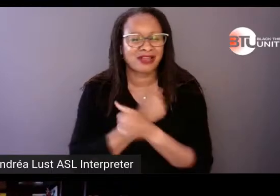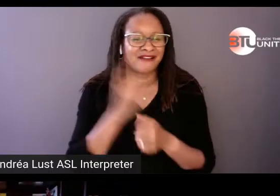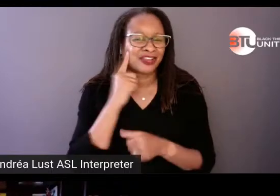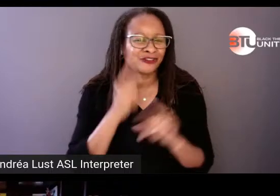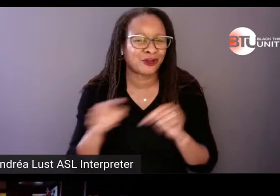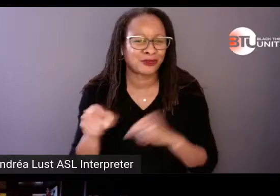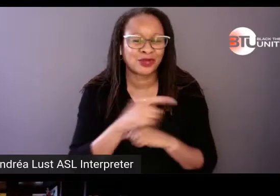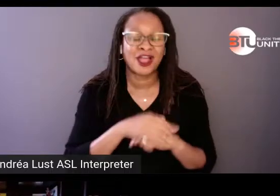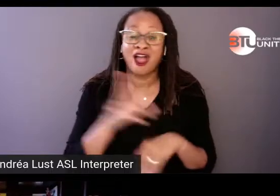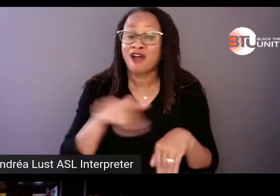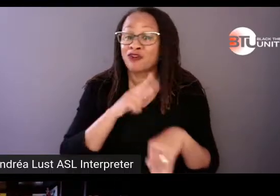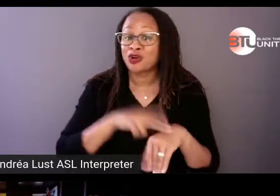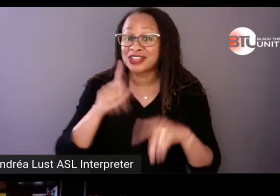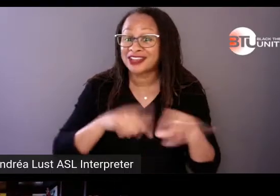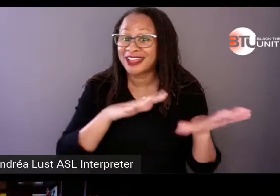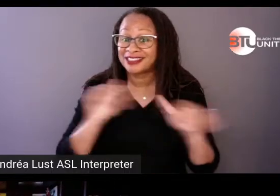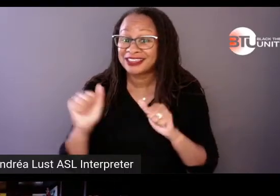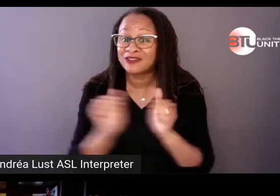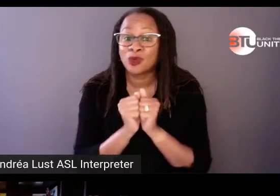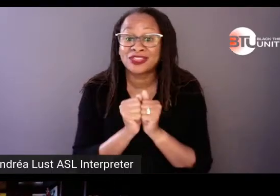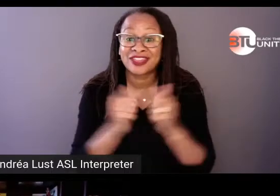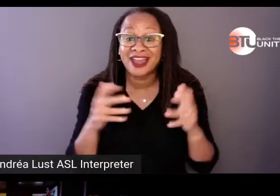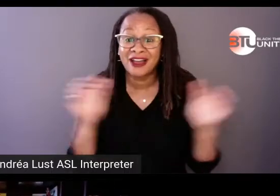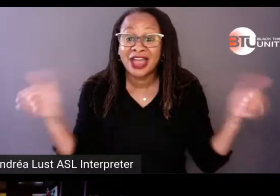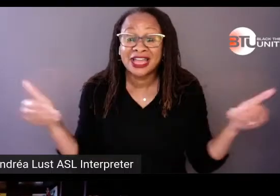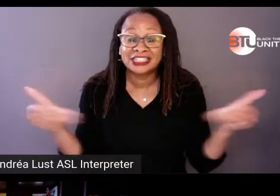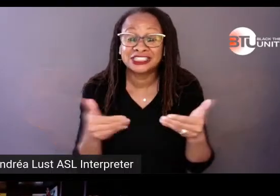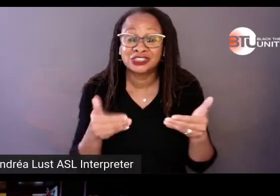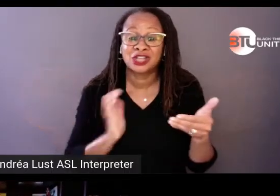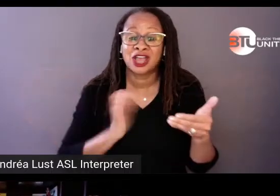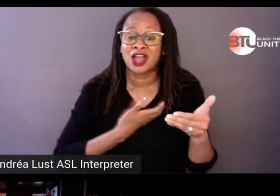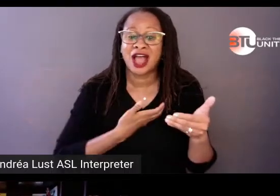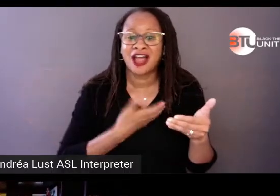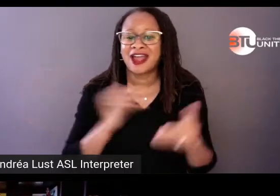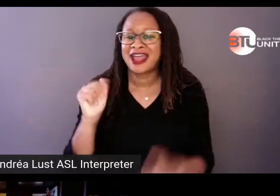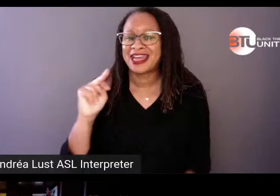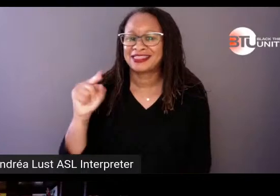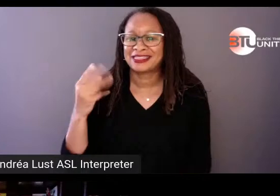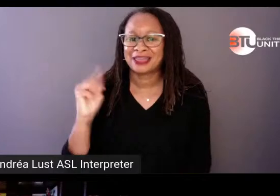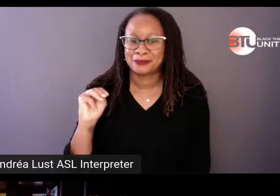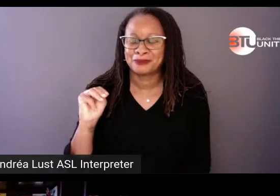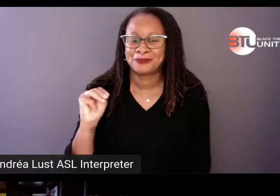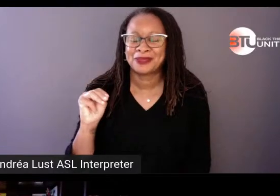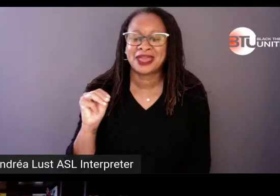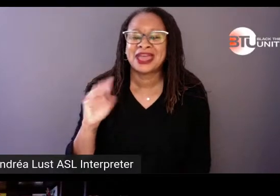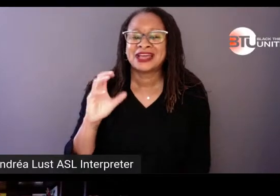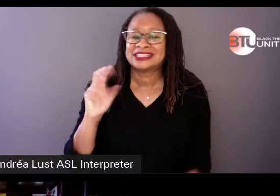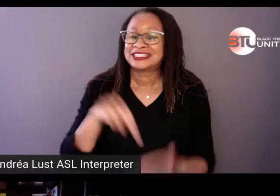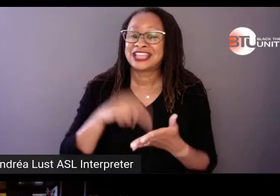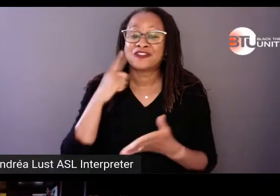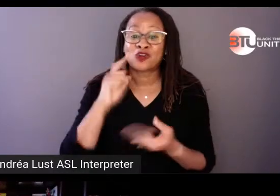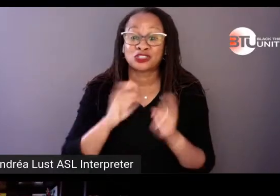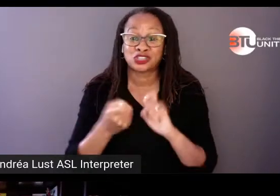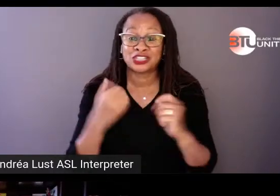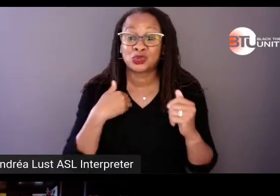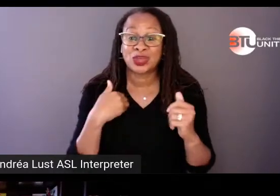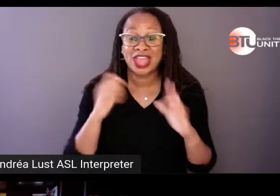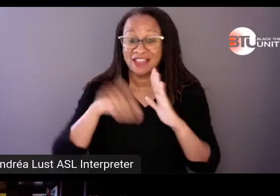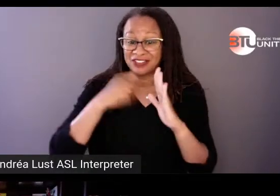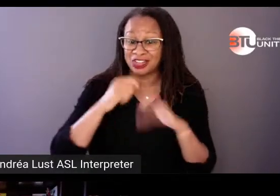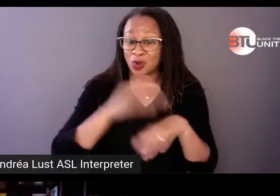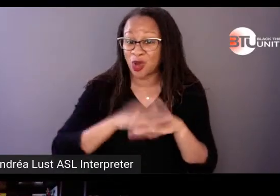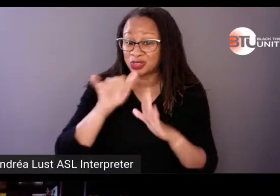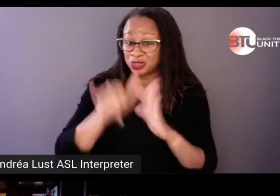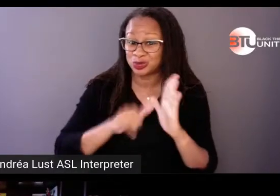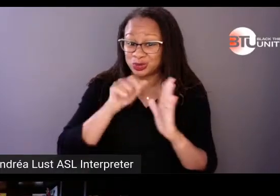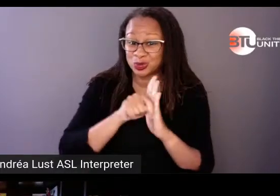course, I can't leave tonight without introducing our anthem, which is called Stand for Change. We've got a video out on YouTube